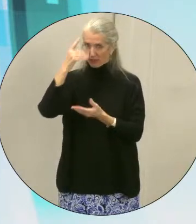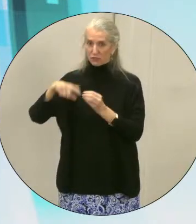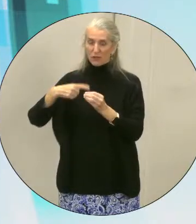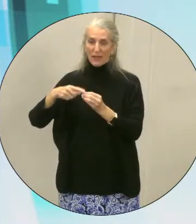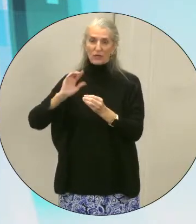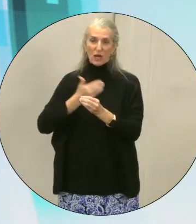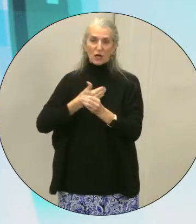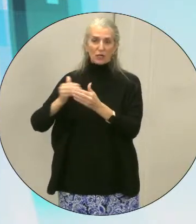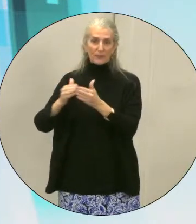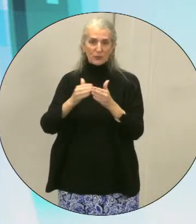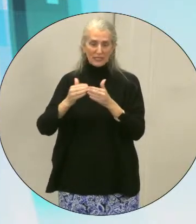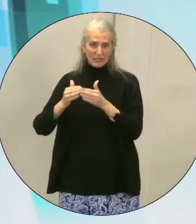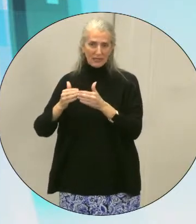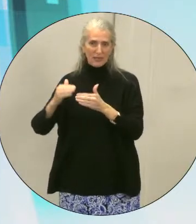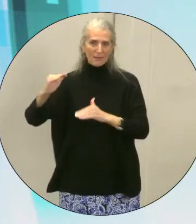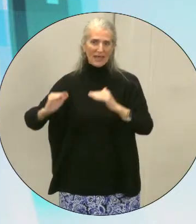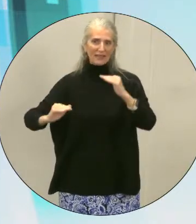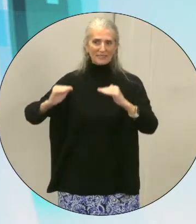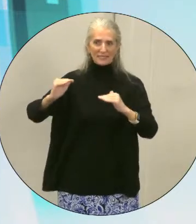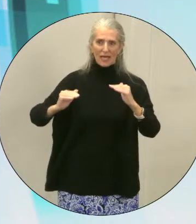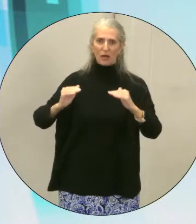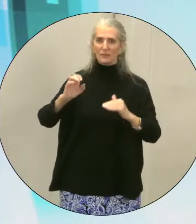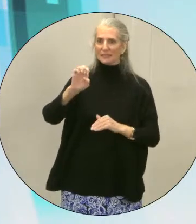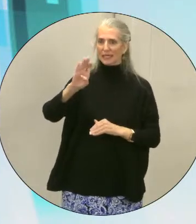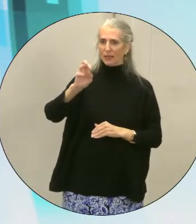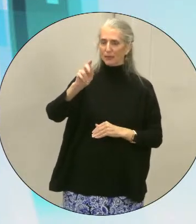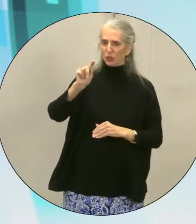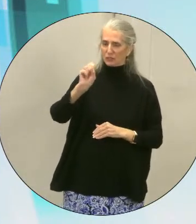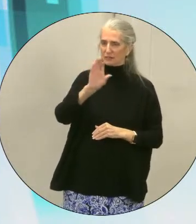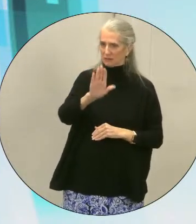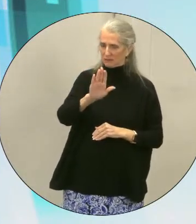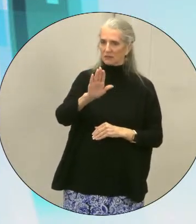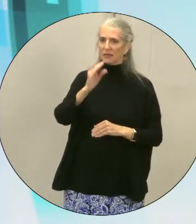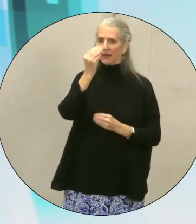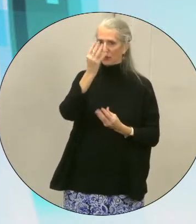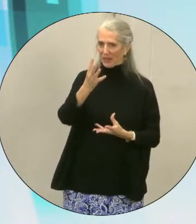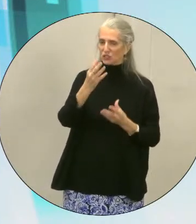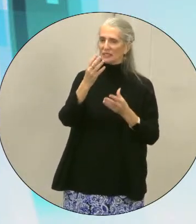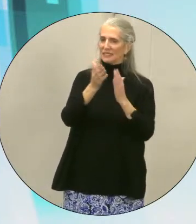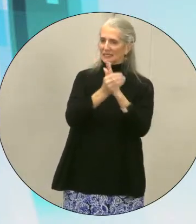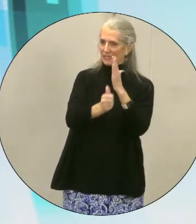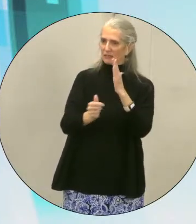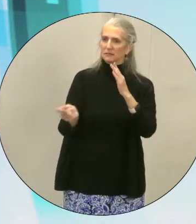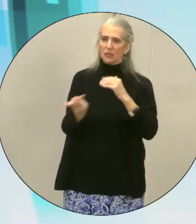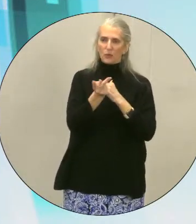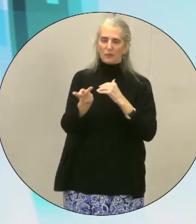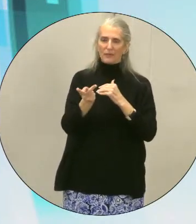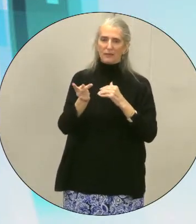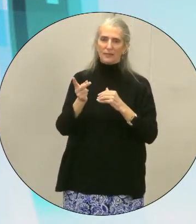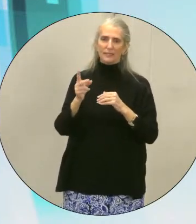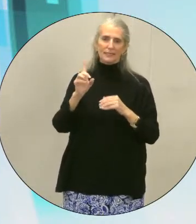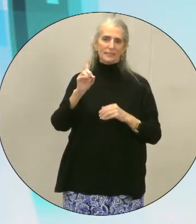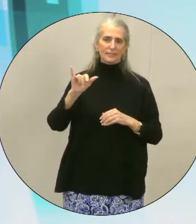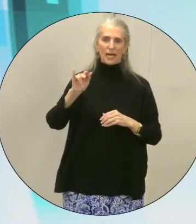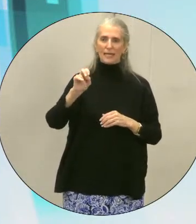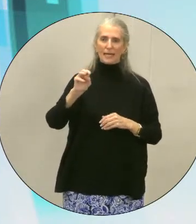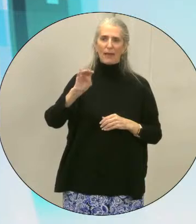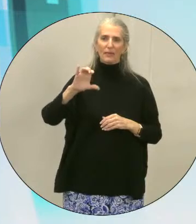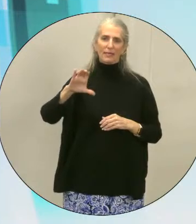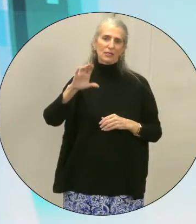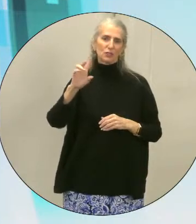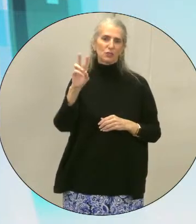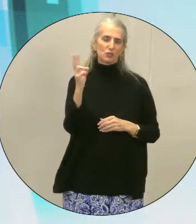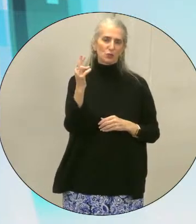out Ms. Ebert's information and her data and her skills, would be a dynamic duo that could do some amazing things for us as a district.